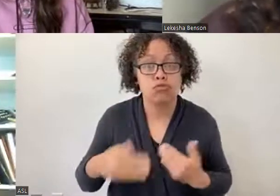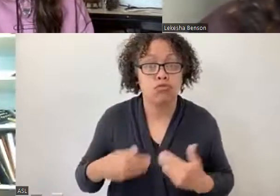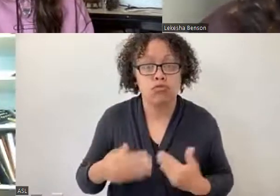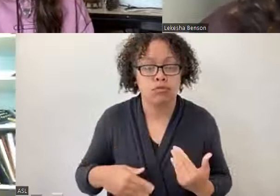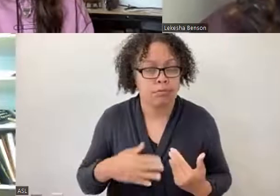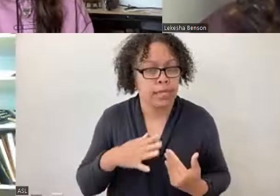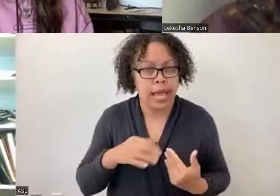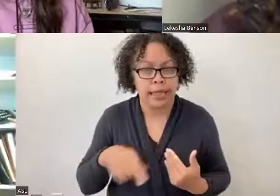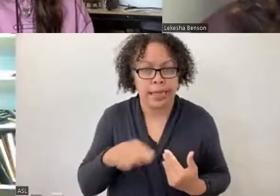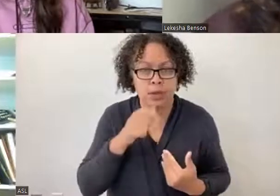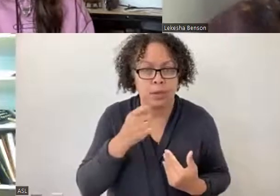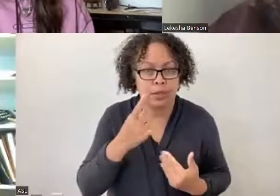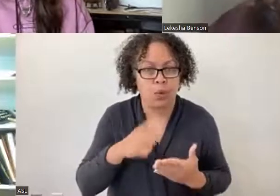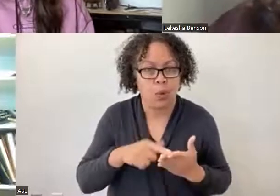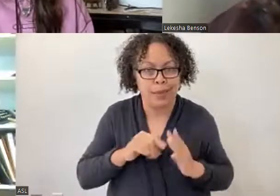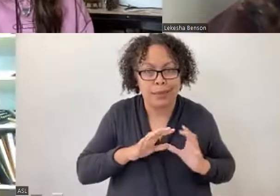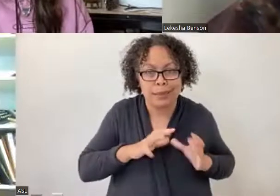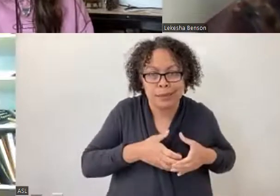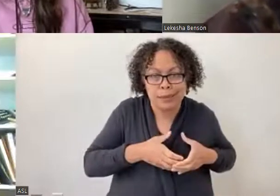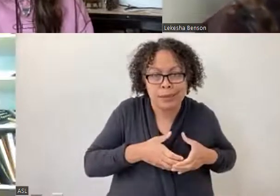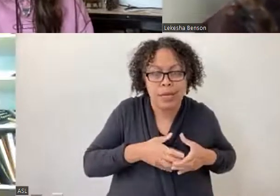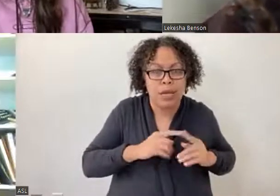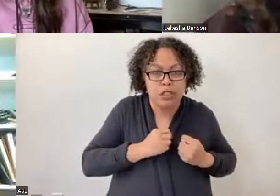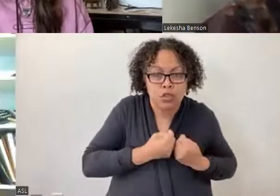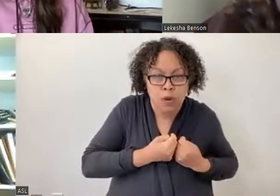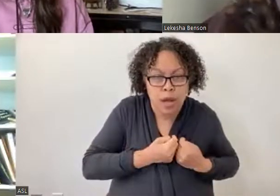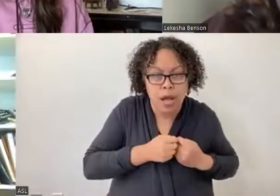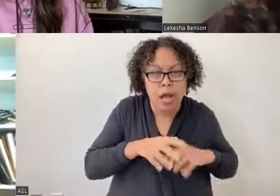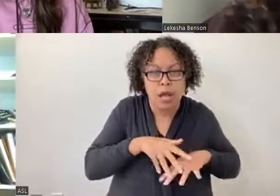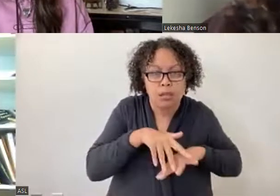that nation, tribe, pueblo, village is even about,